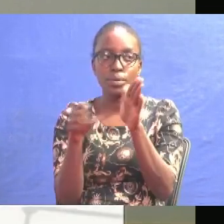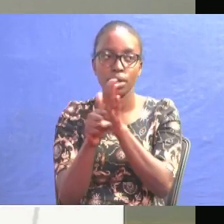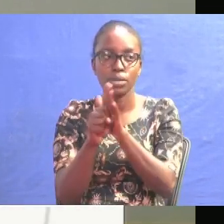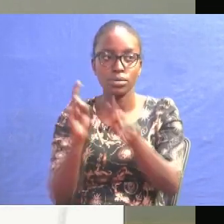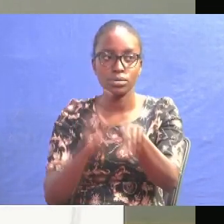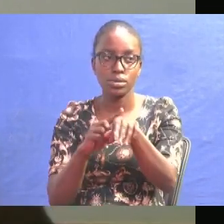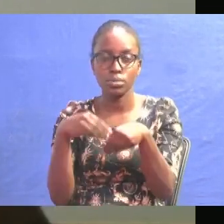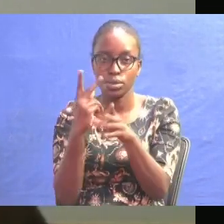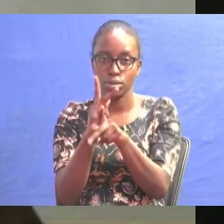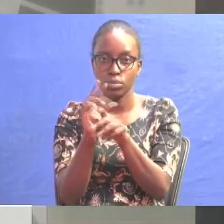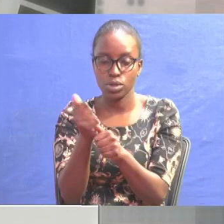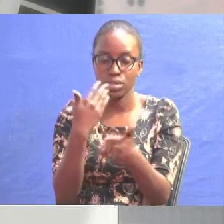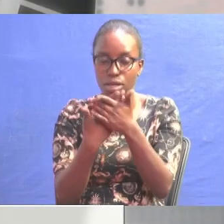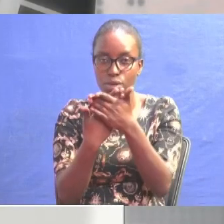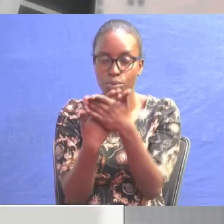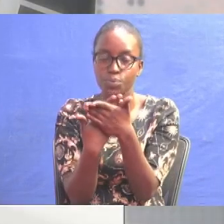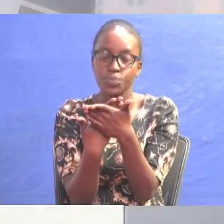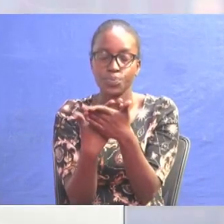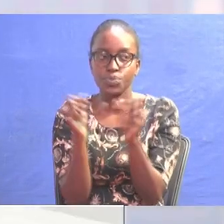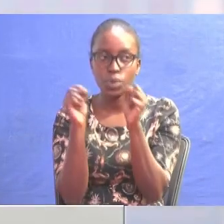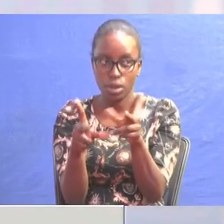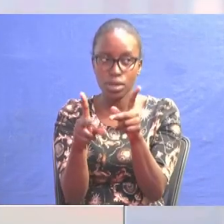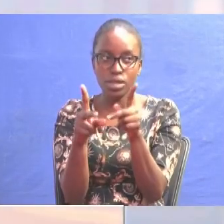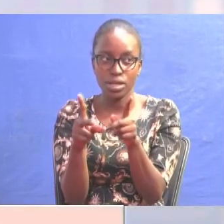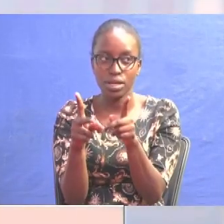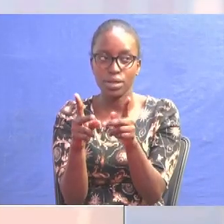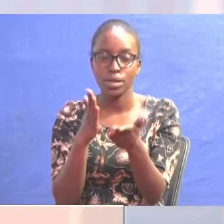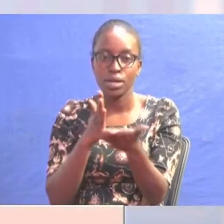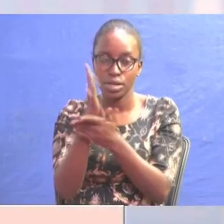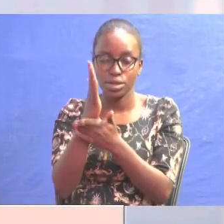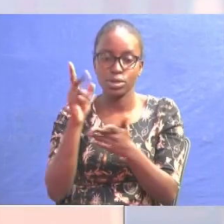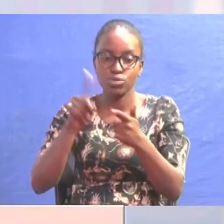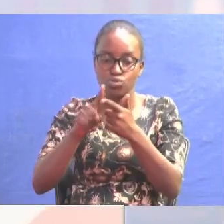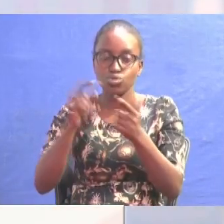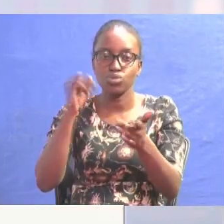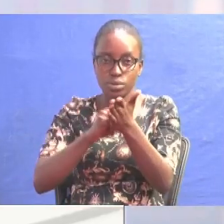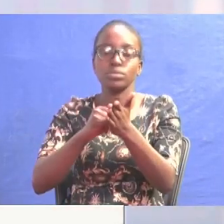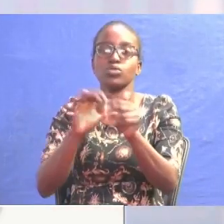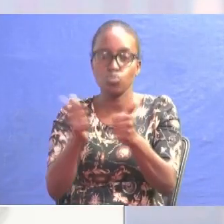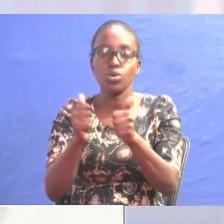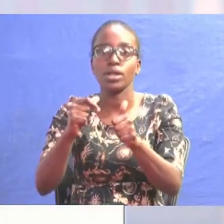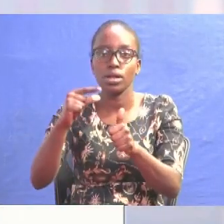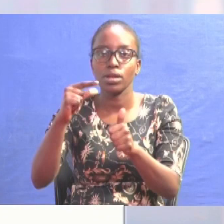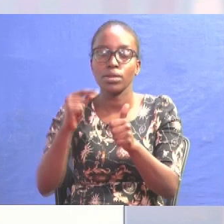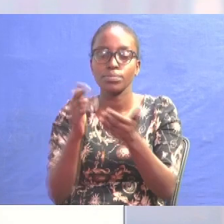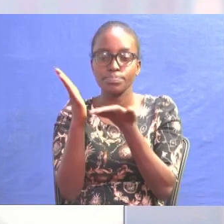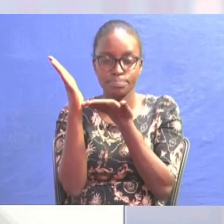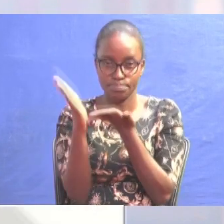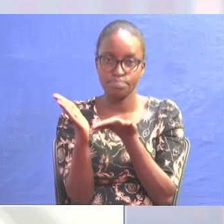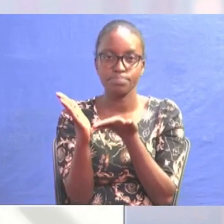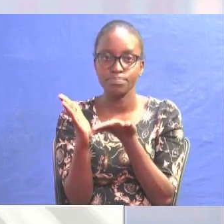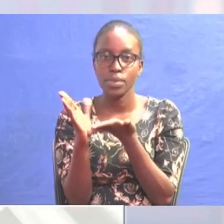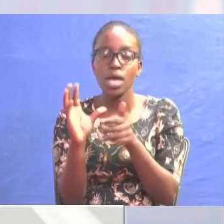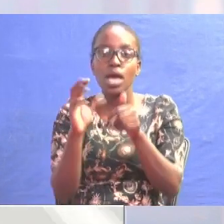Thank you, Omar. All right. So, right to it, Gideon. Well, we have seen the